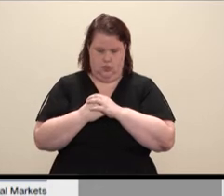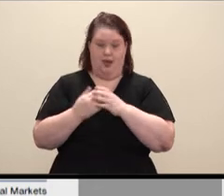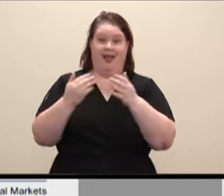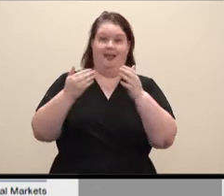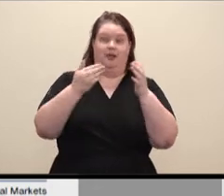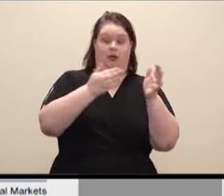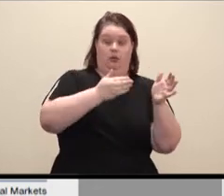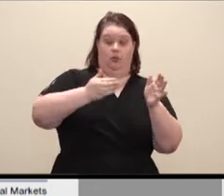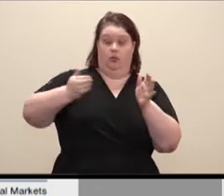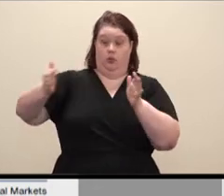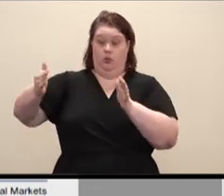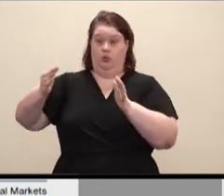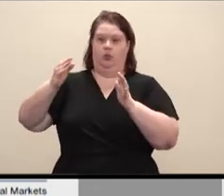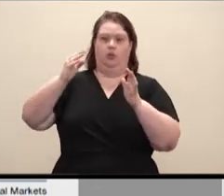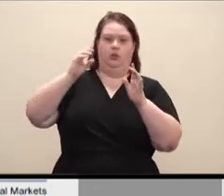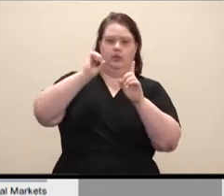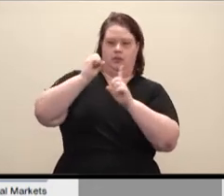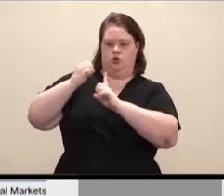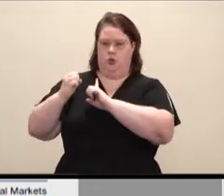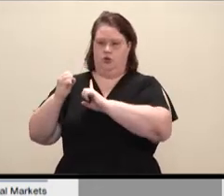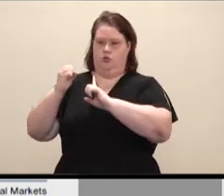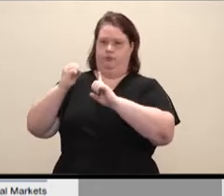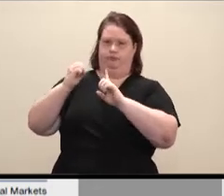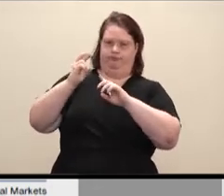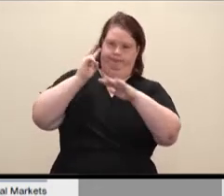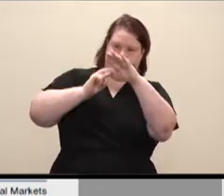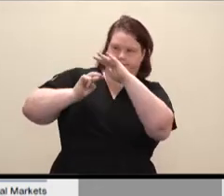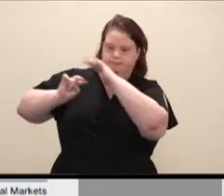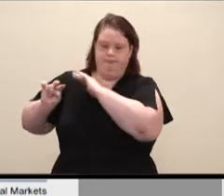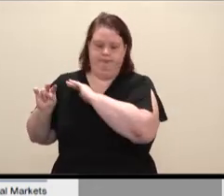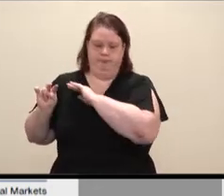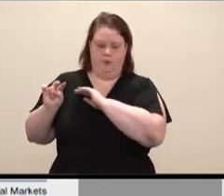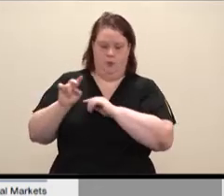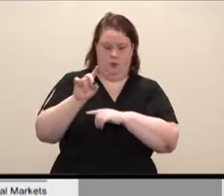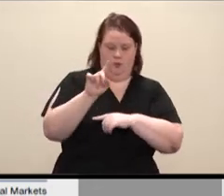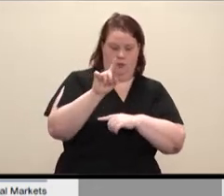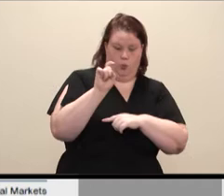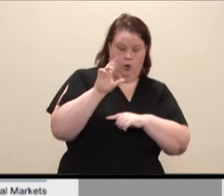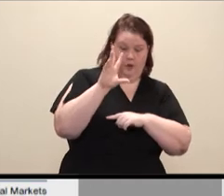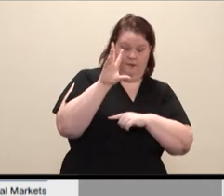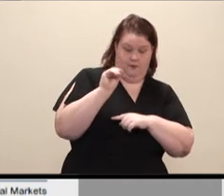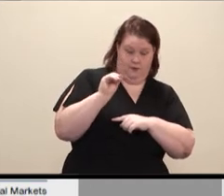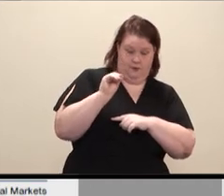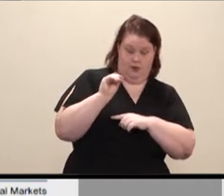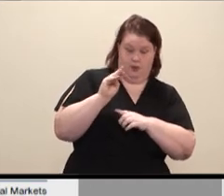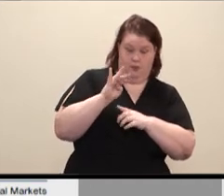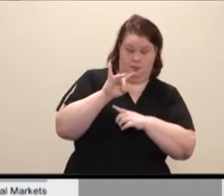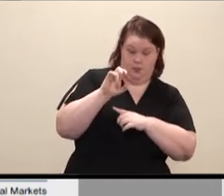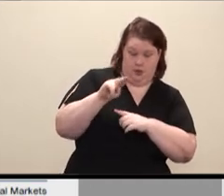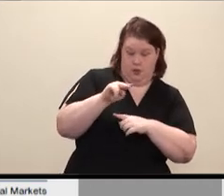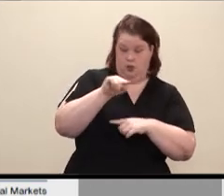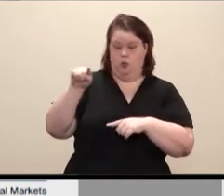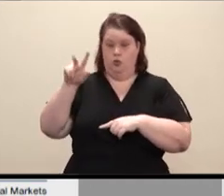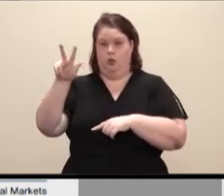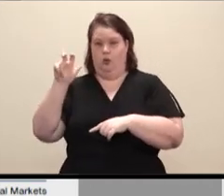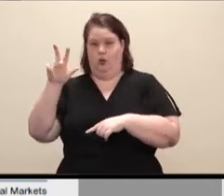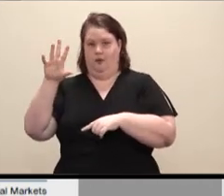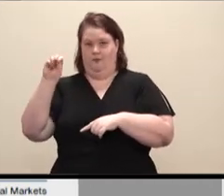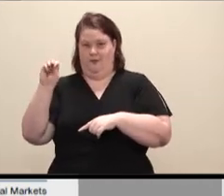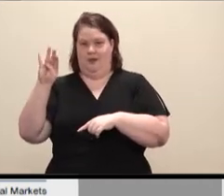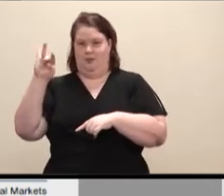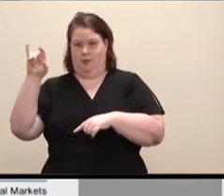$150 million to $350 million. And so I'll show you on the next page graphically what those impacts